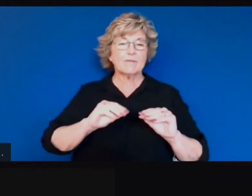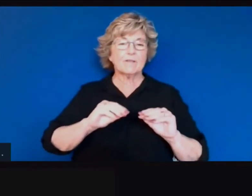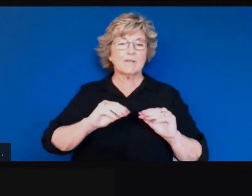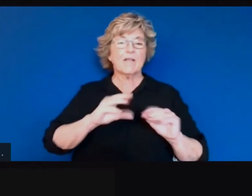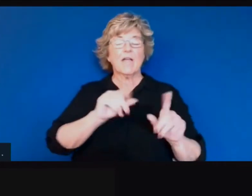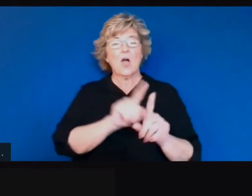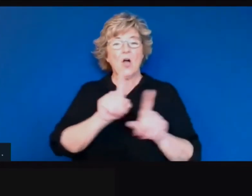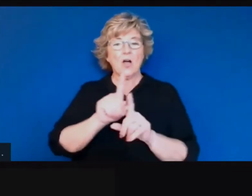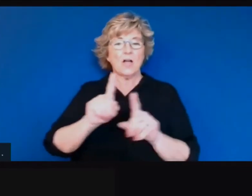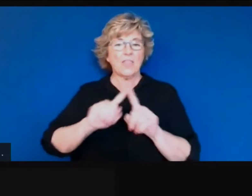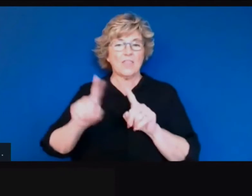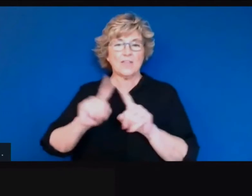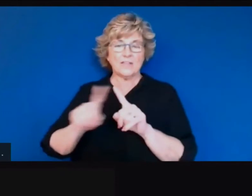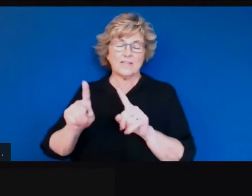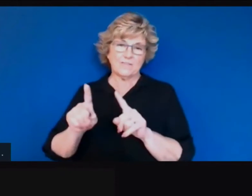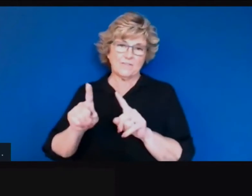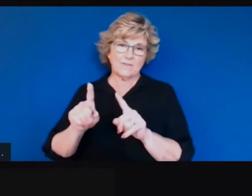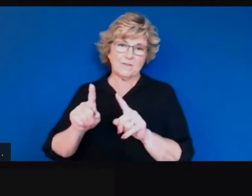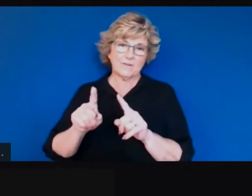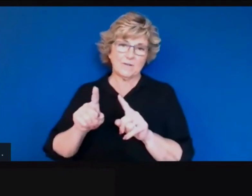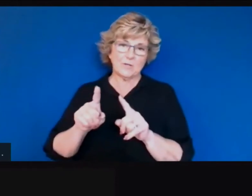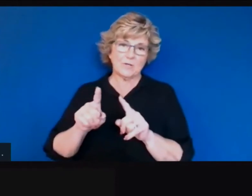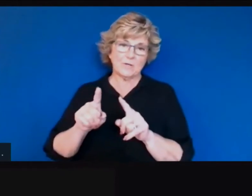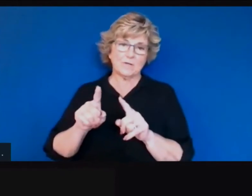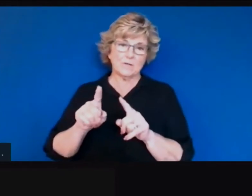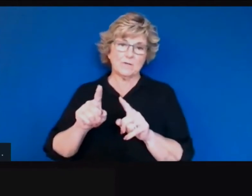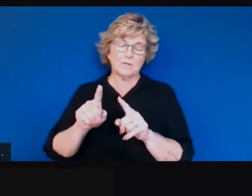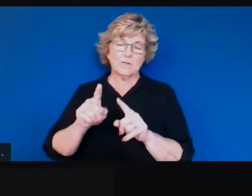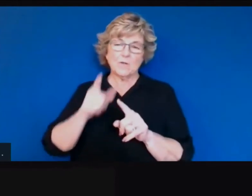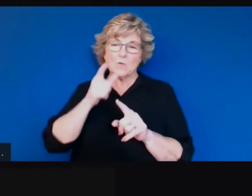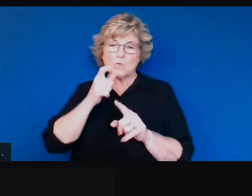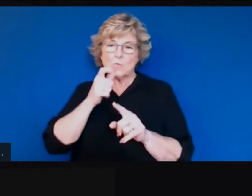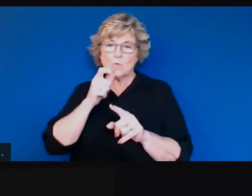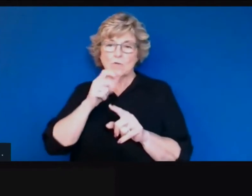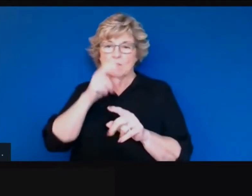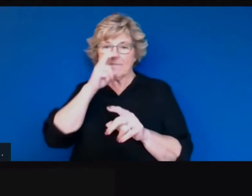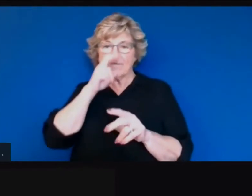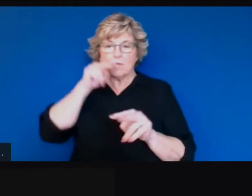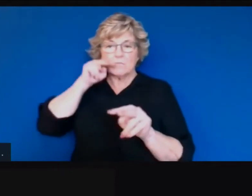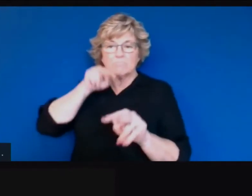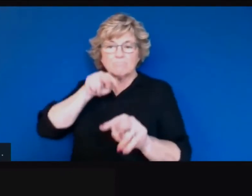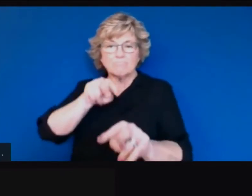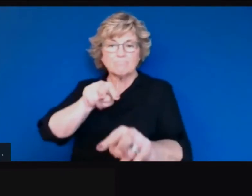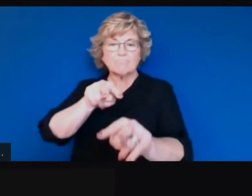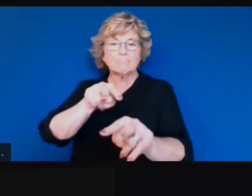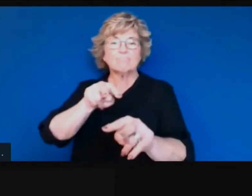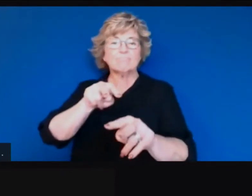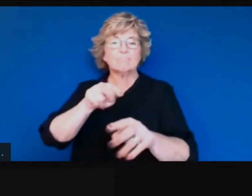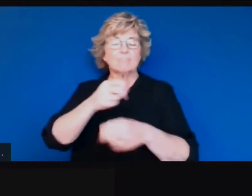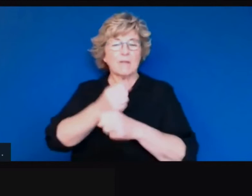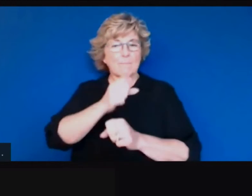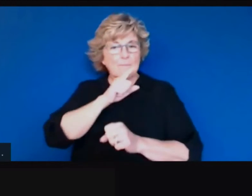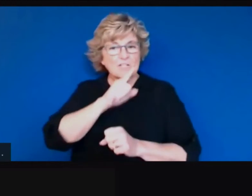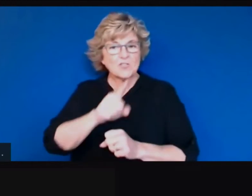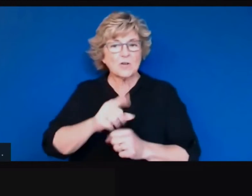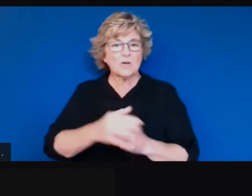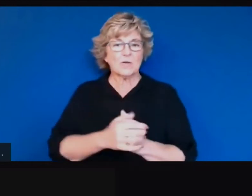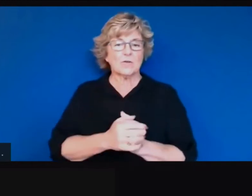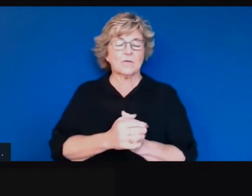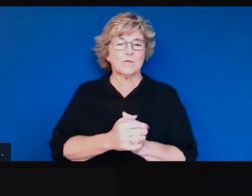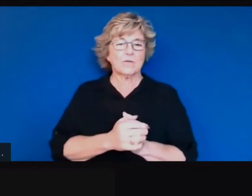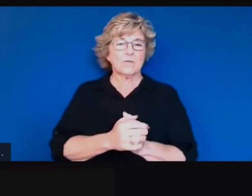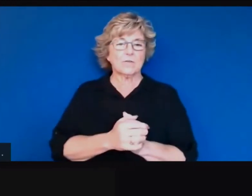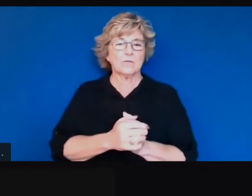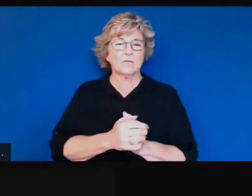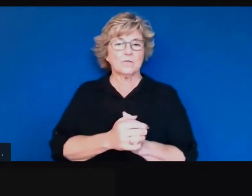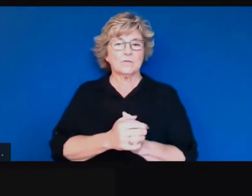the various bodies that work to enforce clinical practice, individual practice, making sure that we are